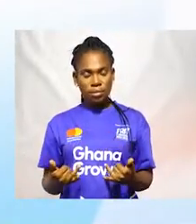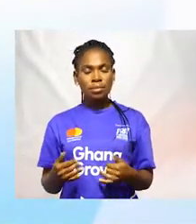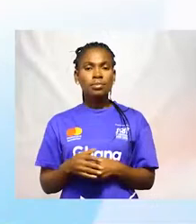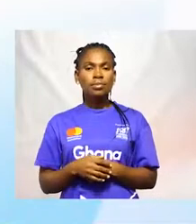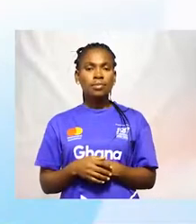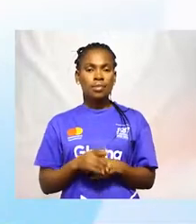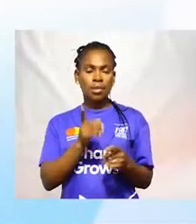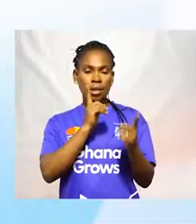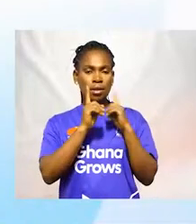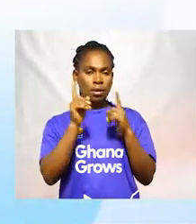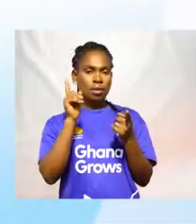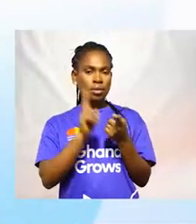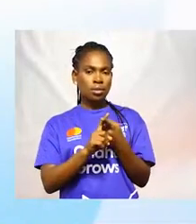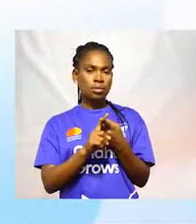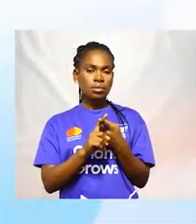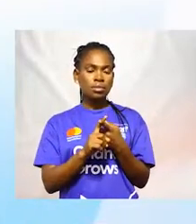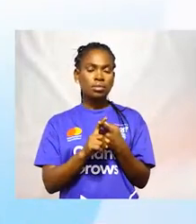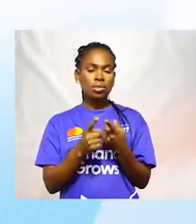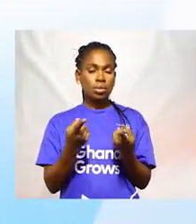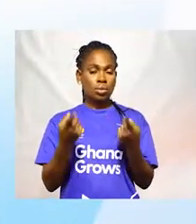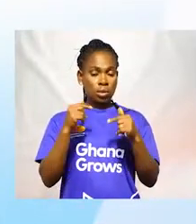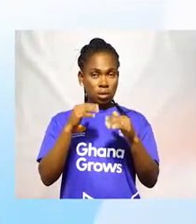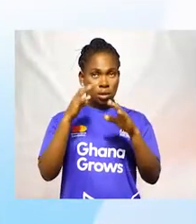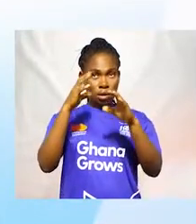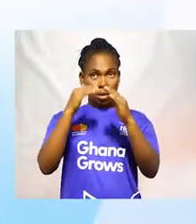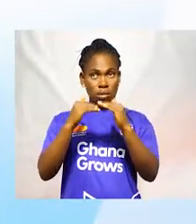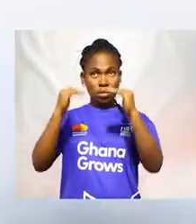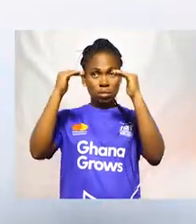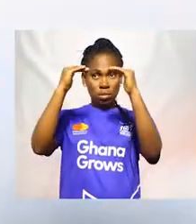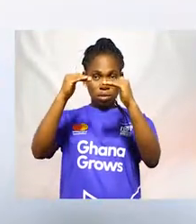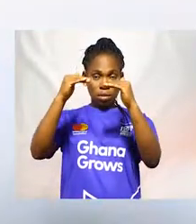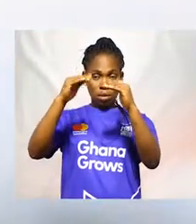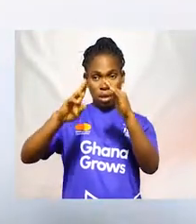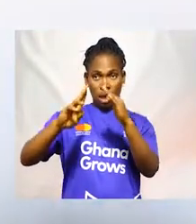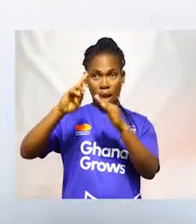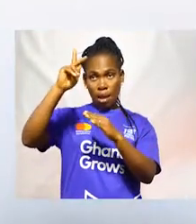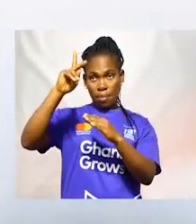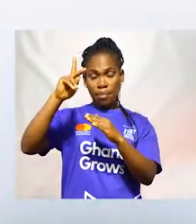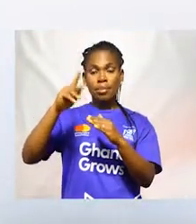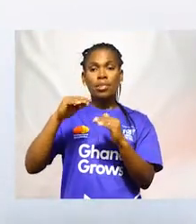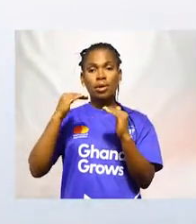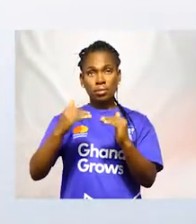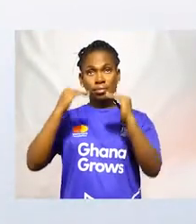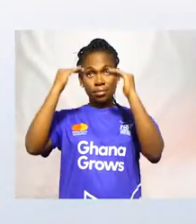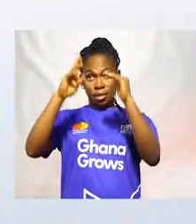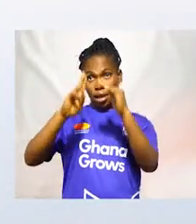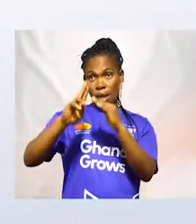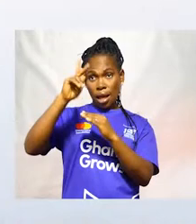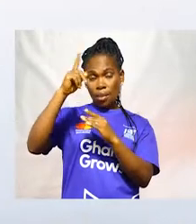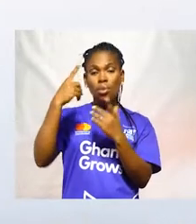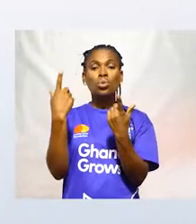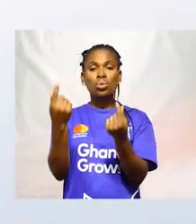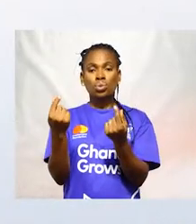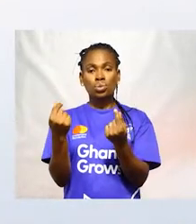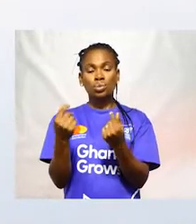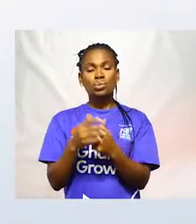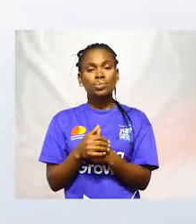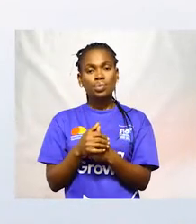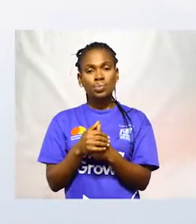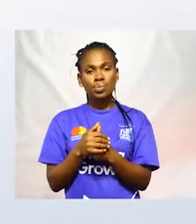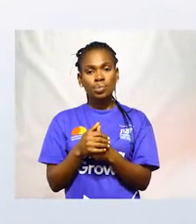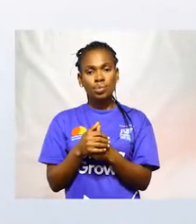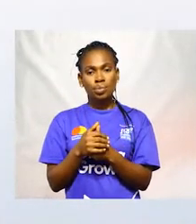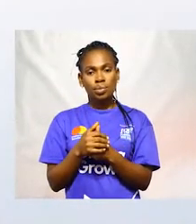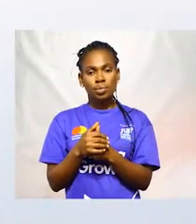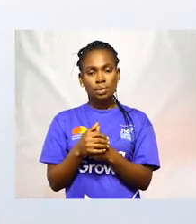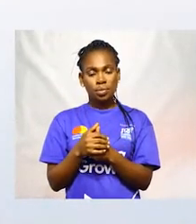speaking to the issue of when you get to the top, what next? When you get to the top, what next? The seed was